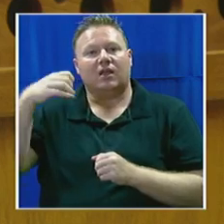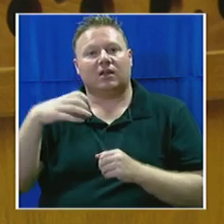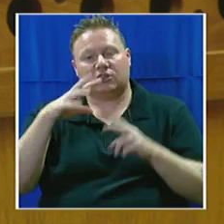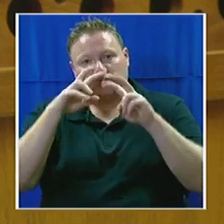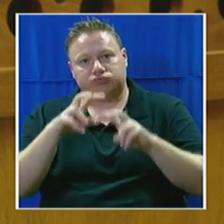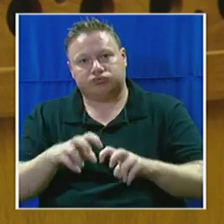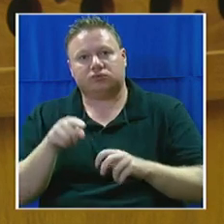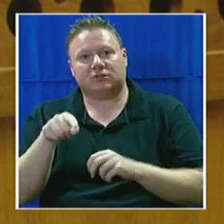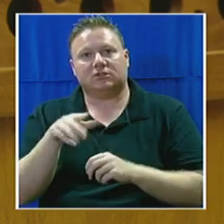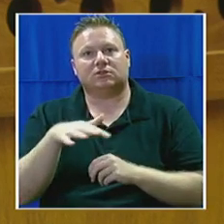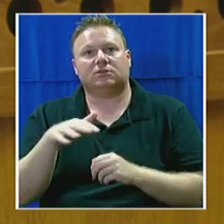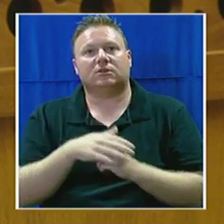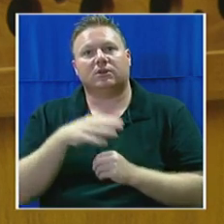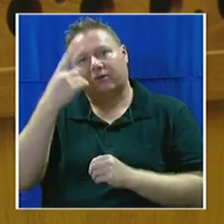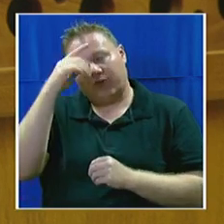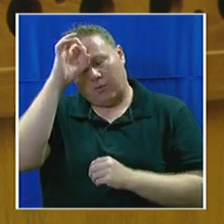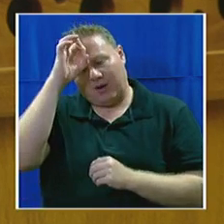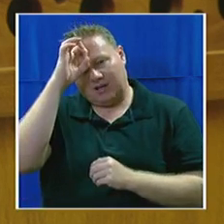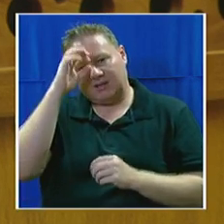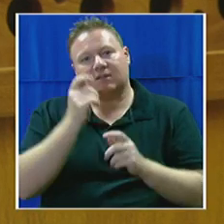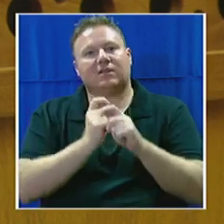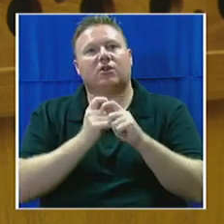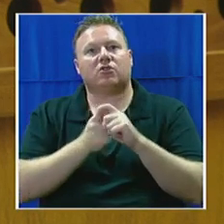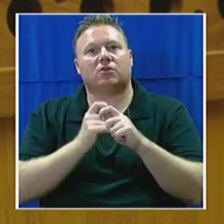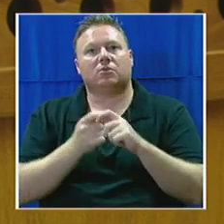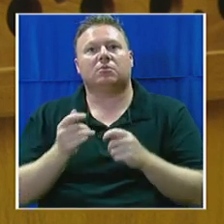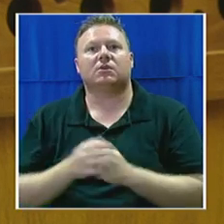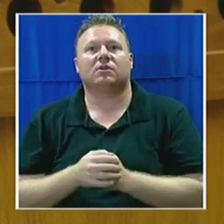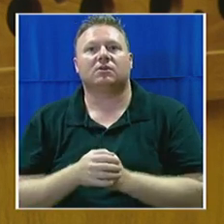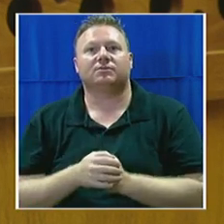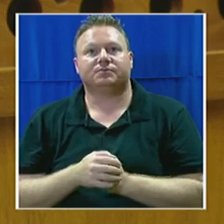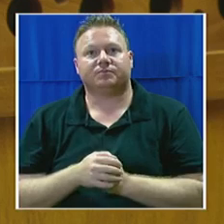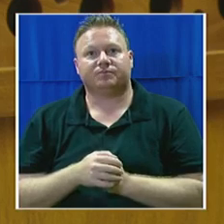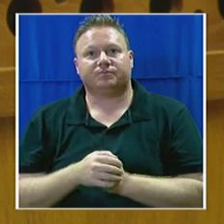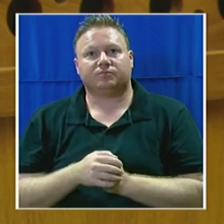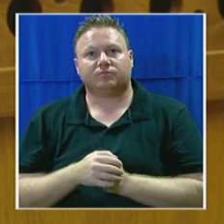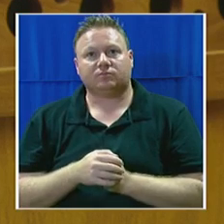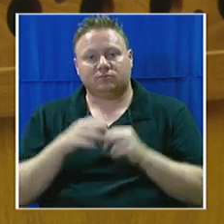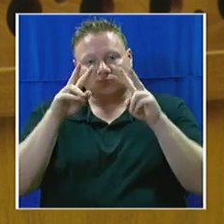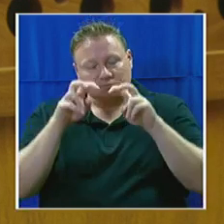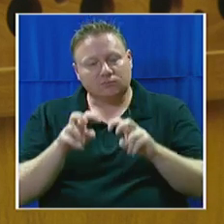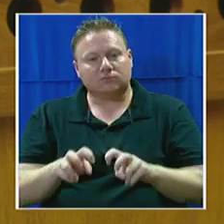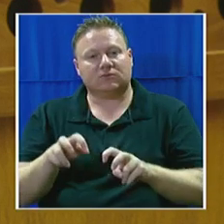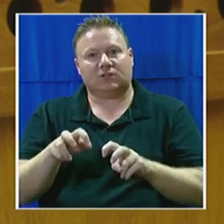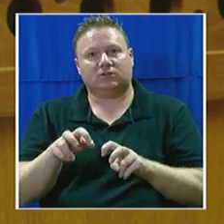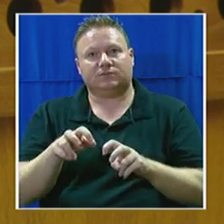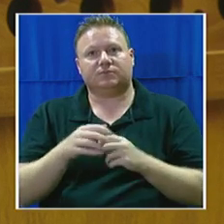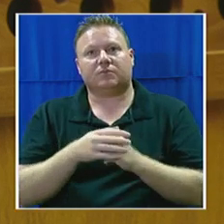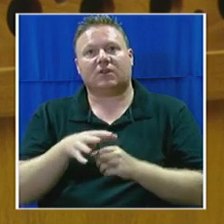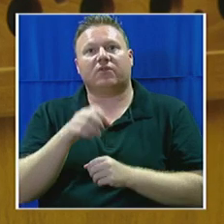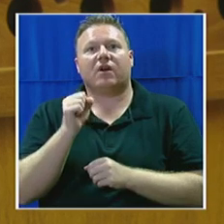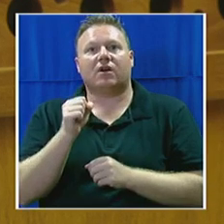Inquiry into policing in the township was launched. This commission of inquiry found